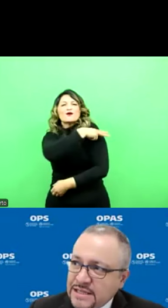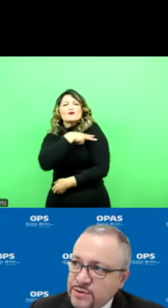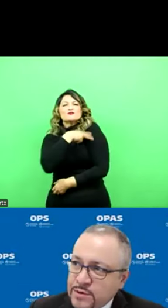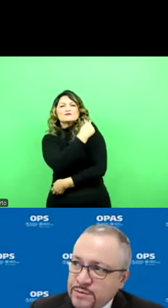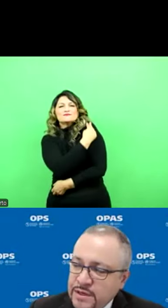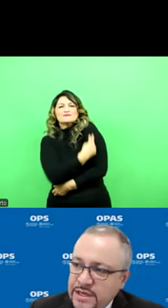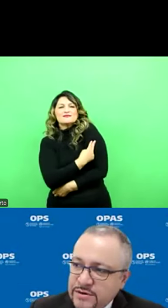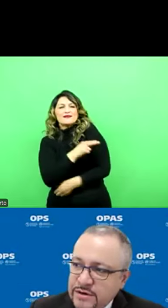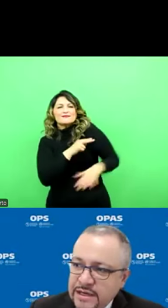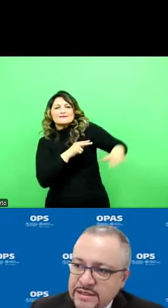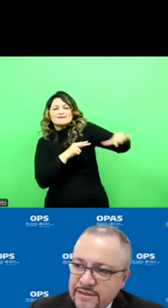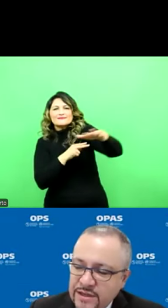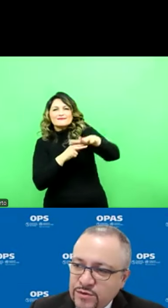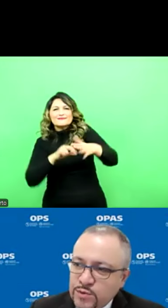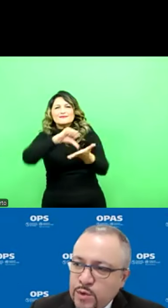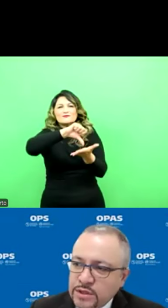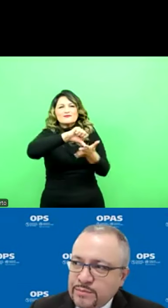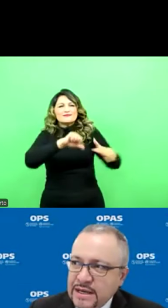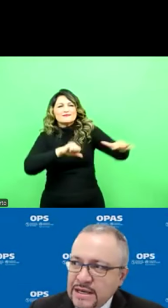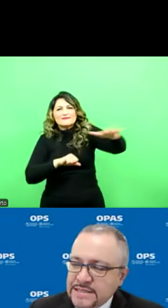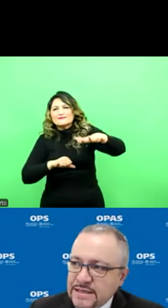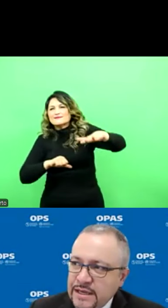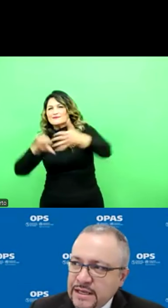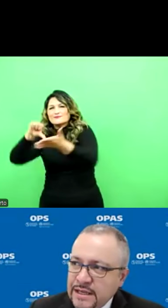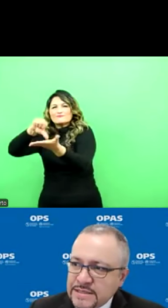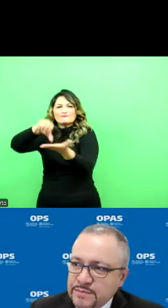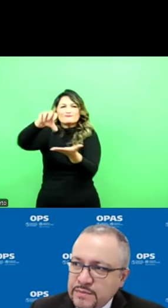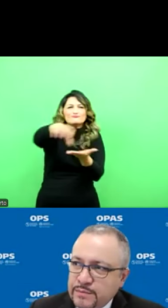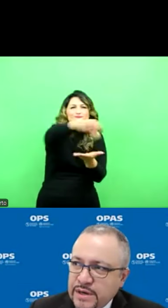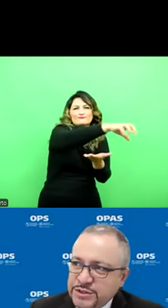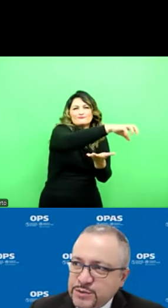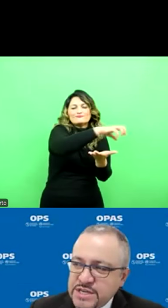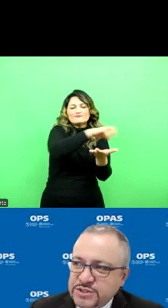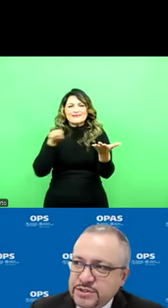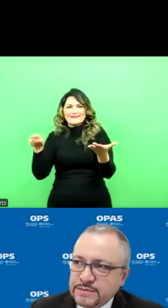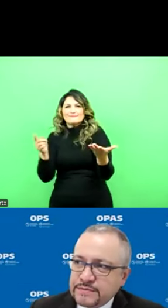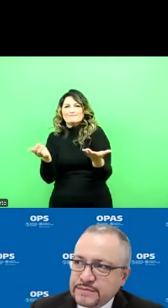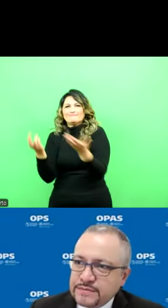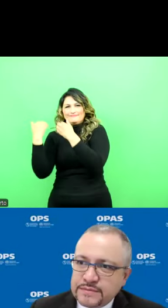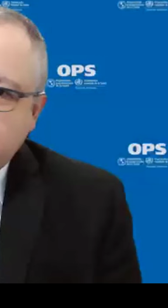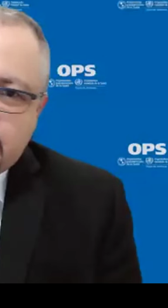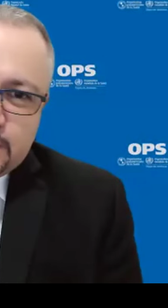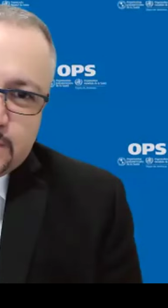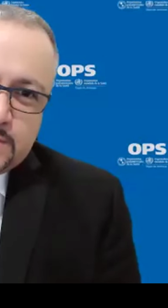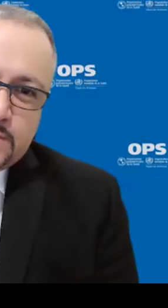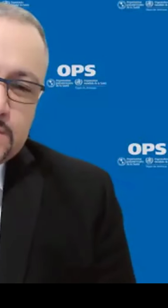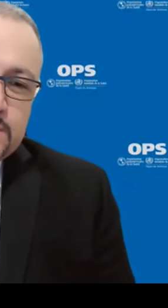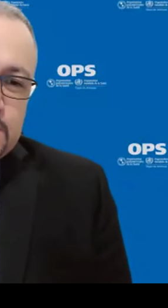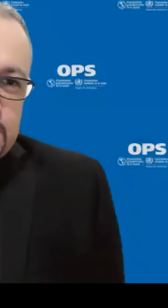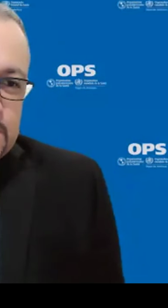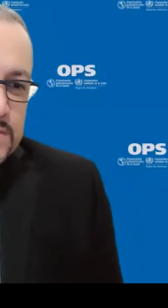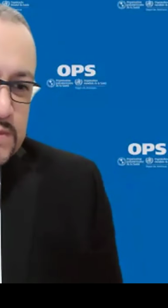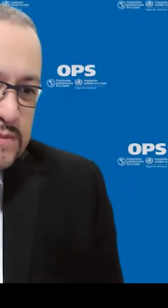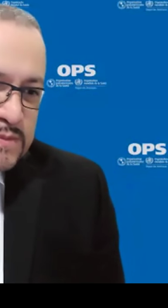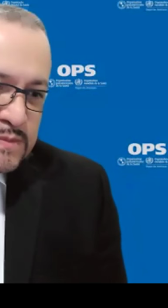Glad that you are here, and thank you to all the panelists in this part 2 session. Thank you so much.